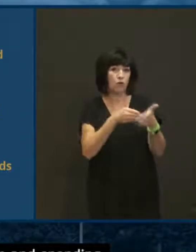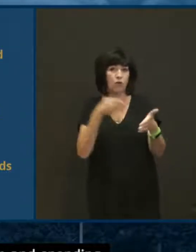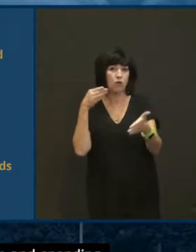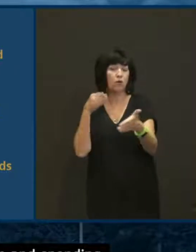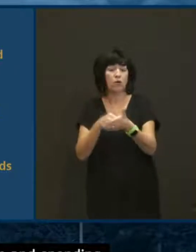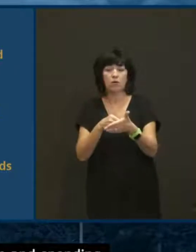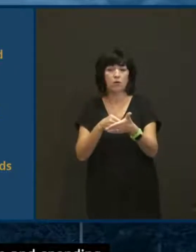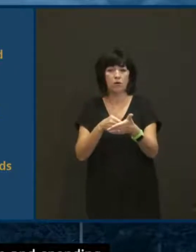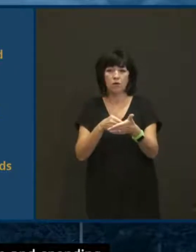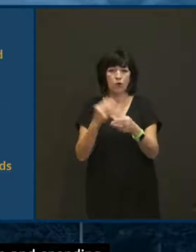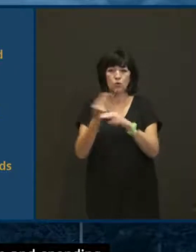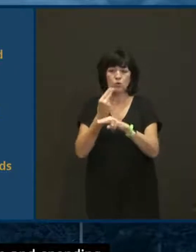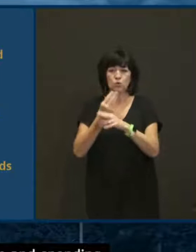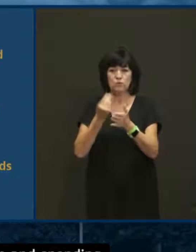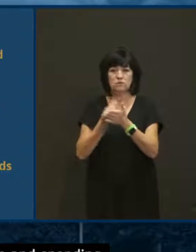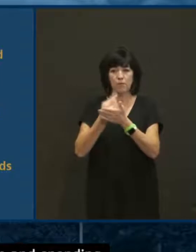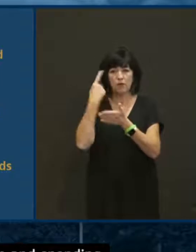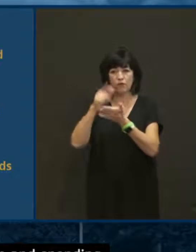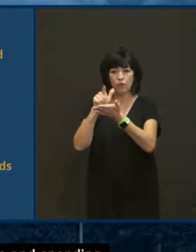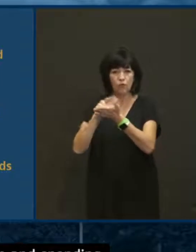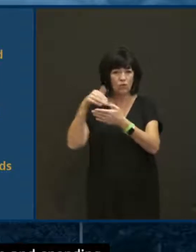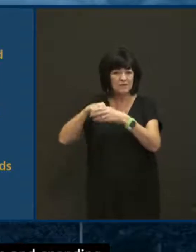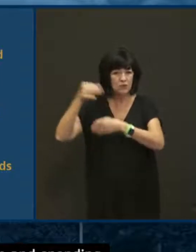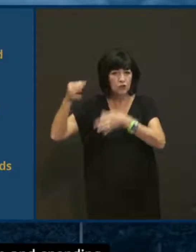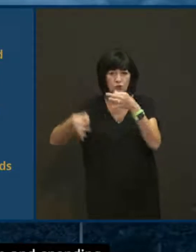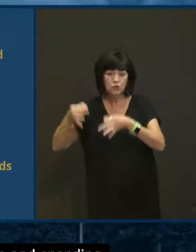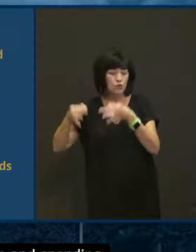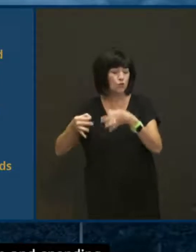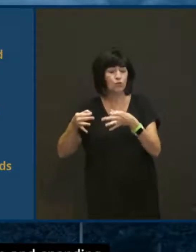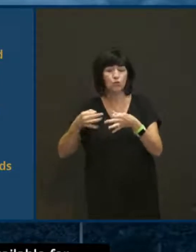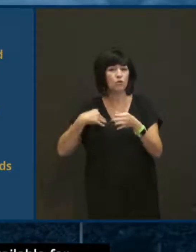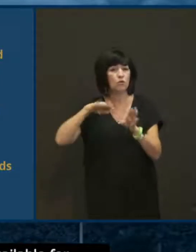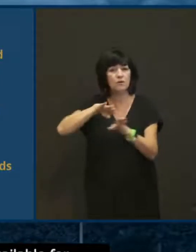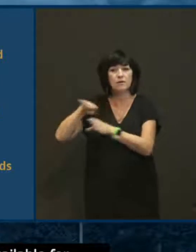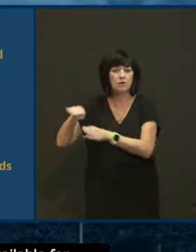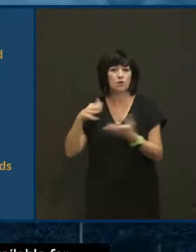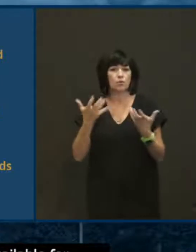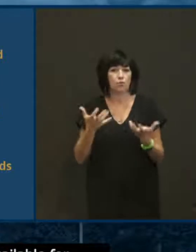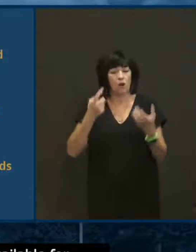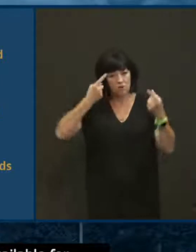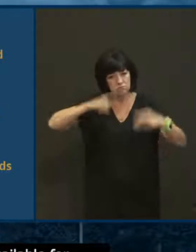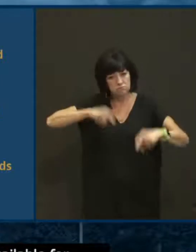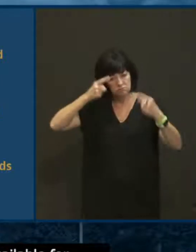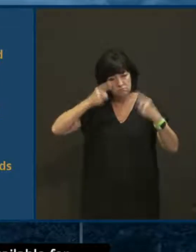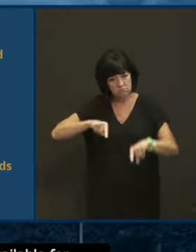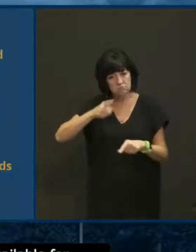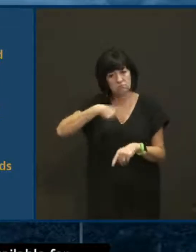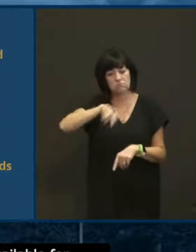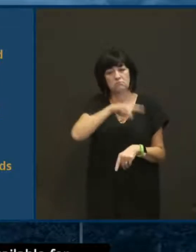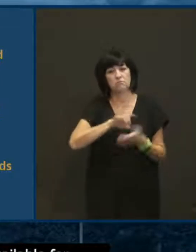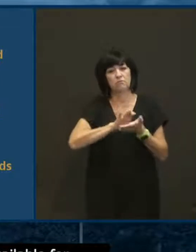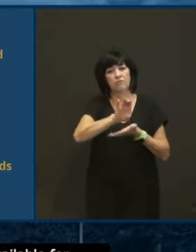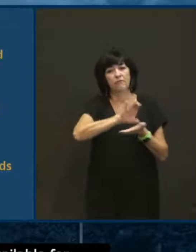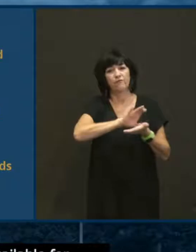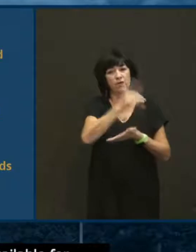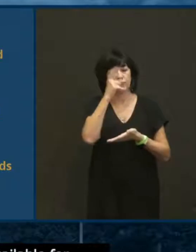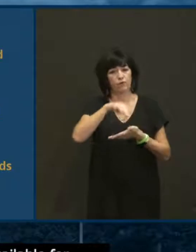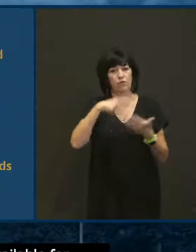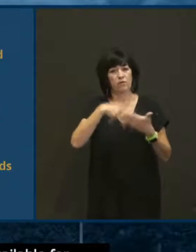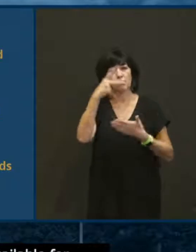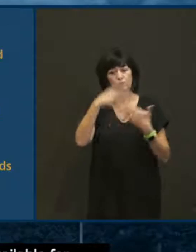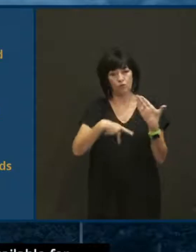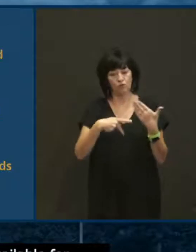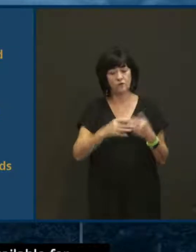making those funds available for children and teachers and educators across our state. So we look forward to the implementation of